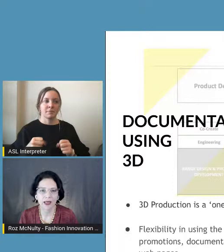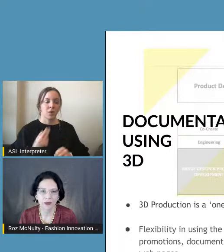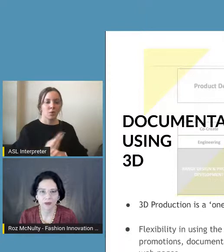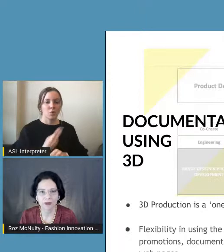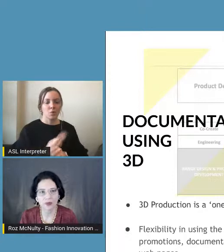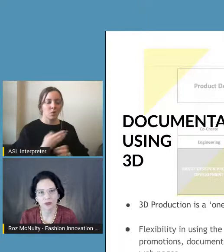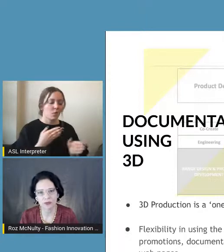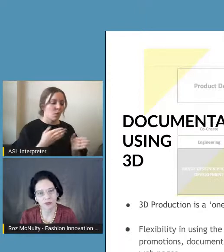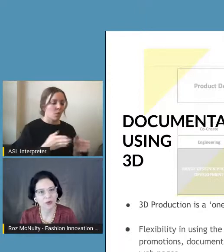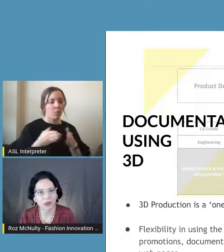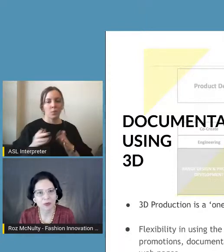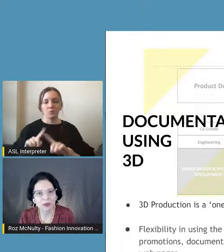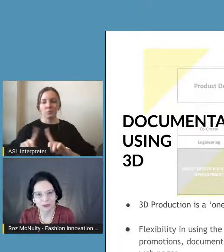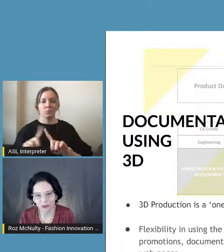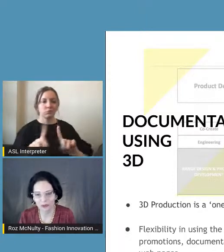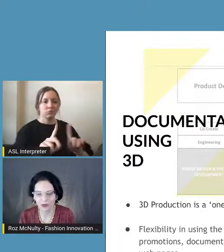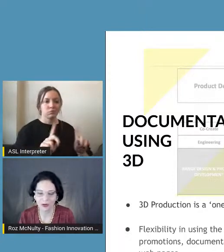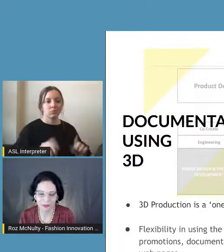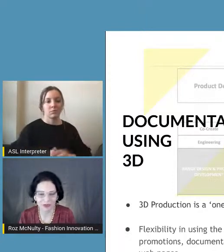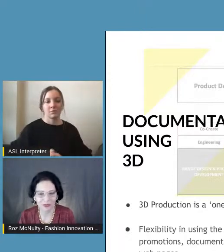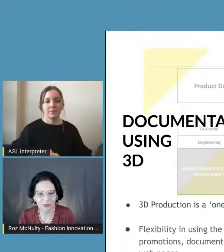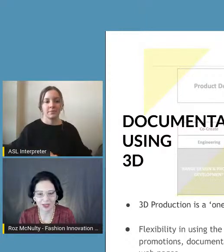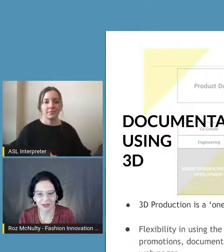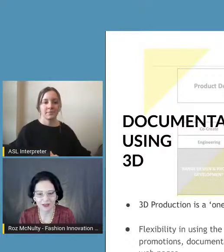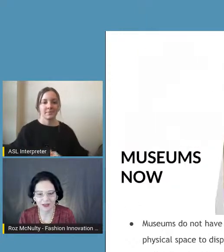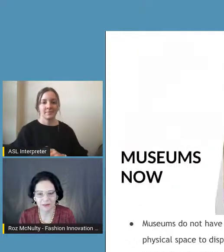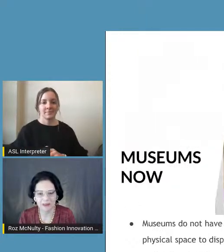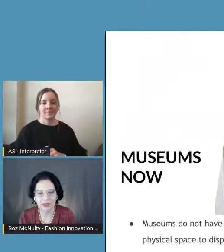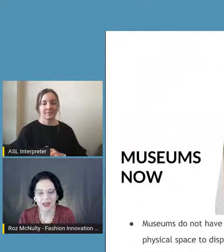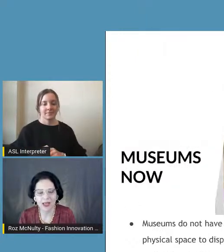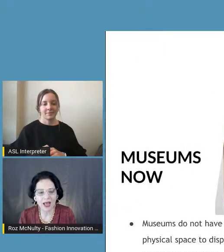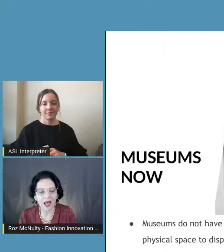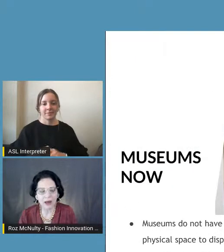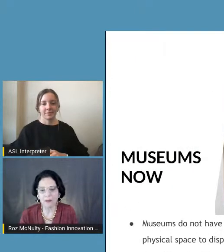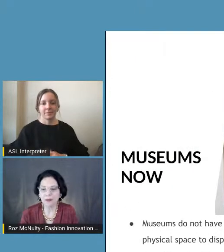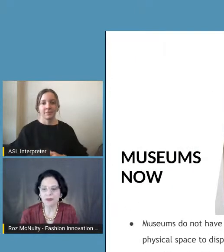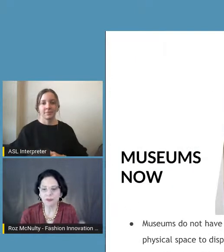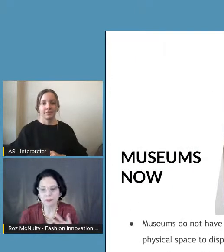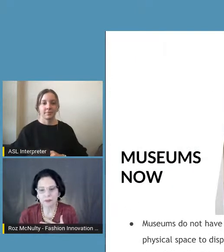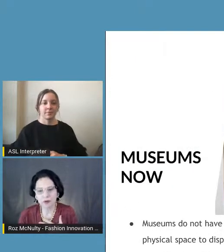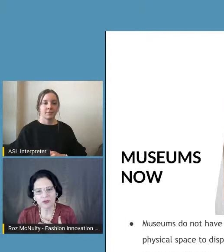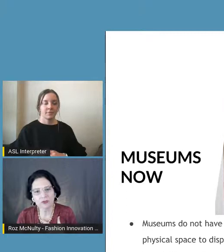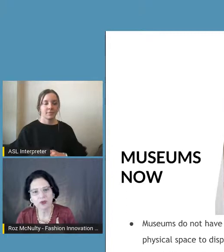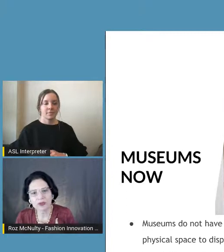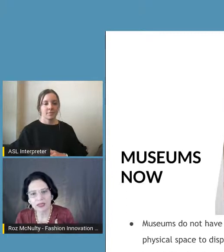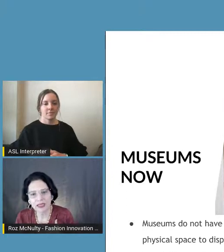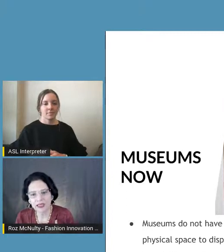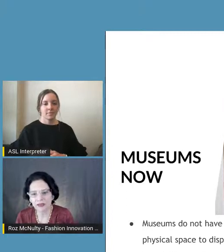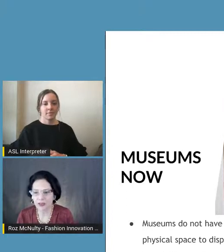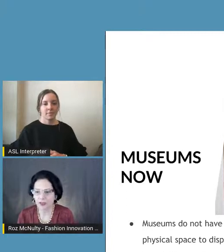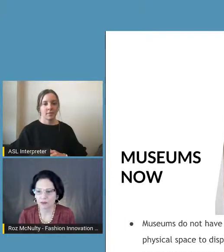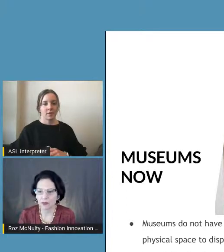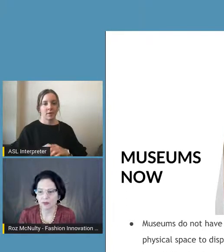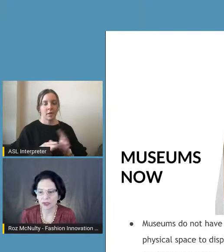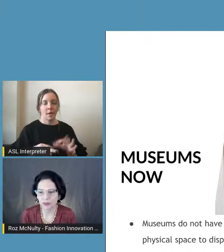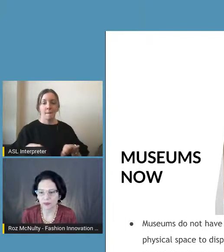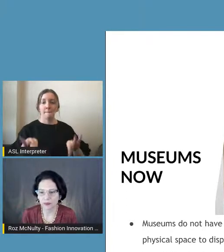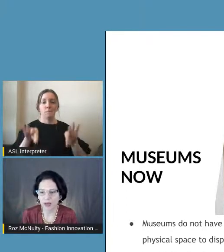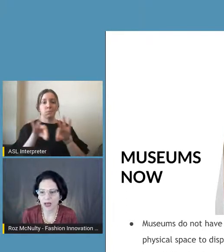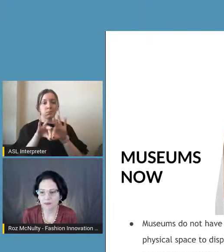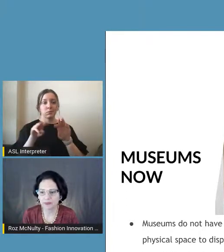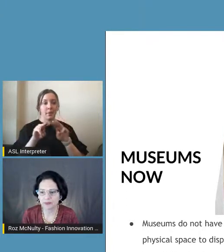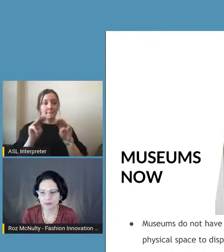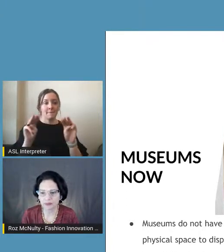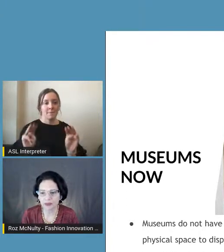especially with the growing approach of augmented reality. But most important thing is